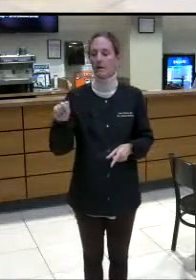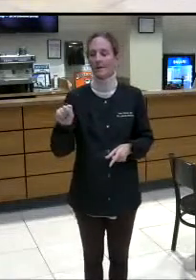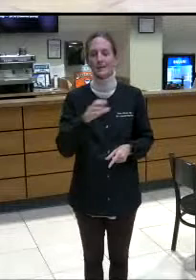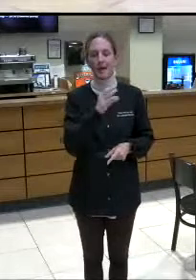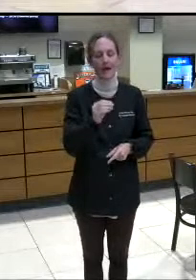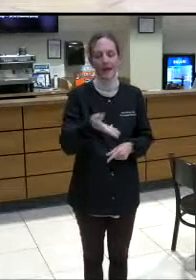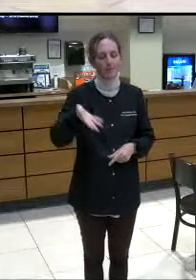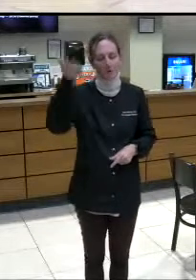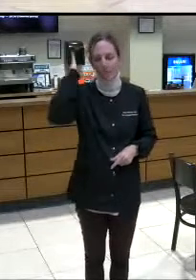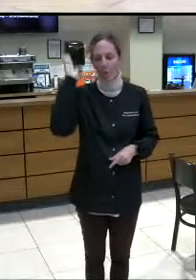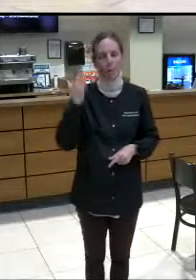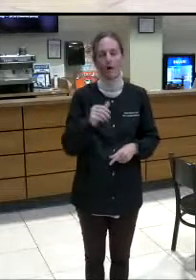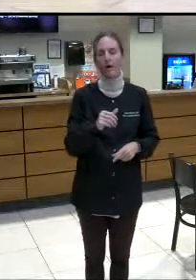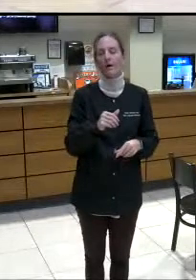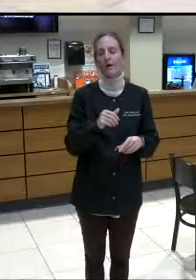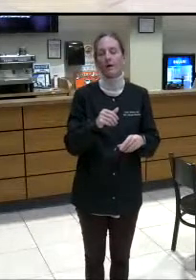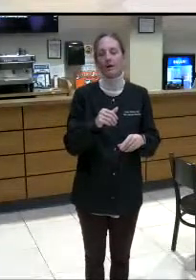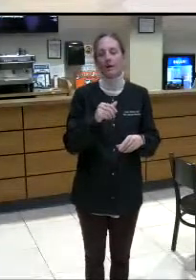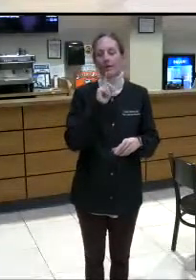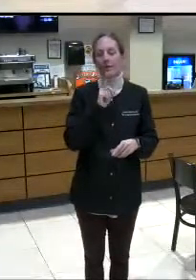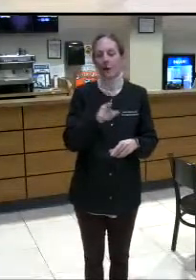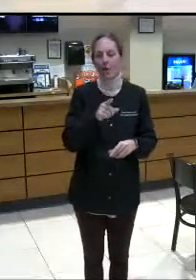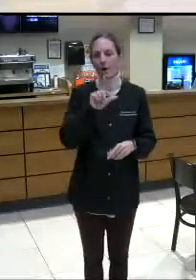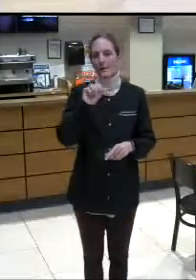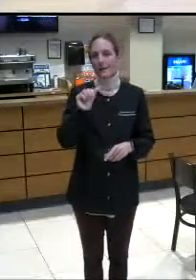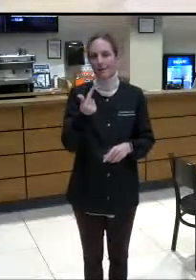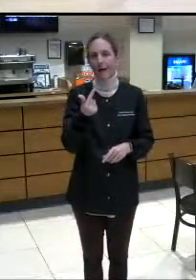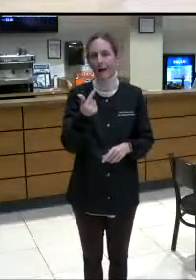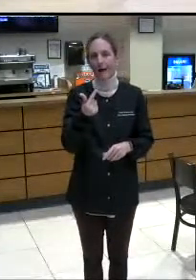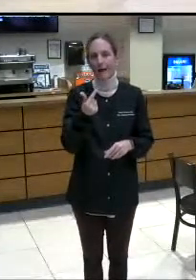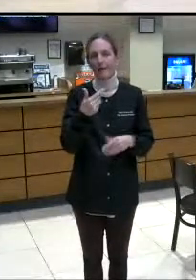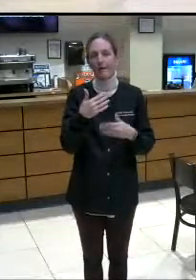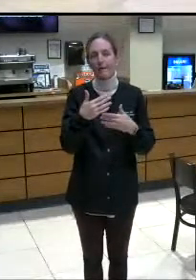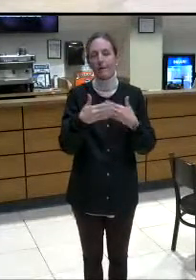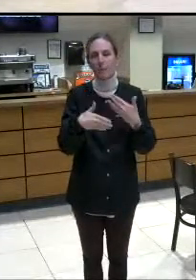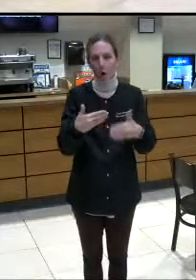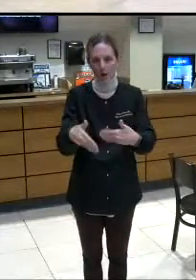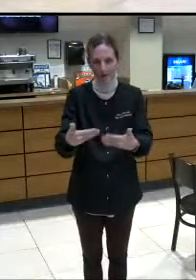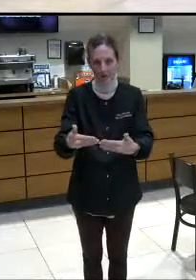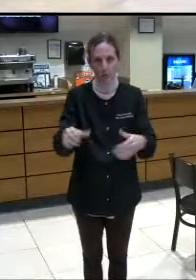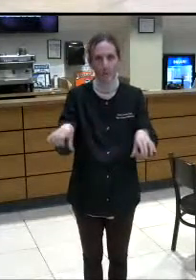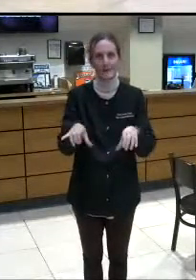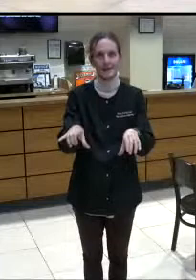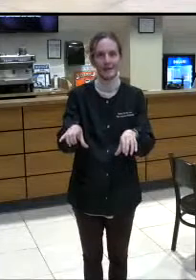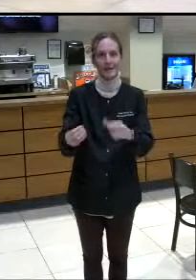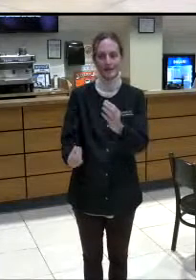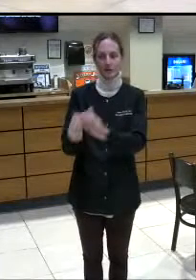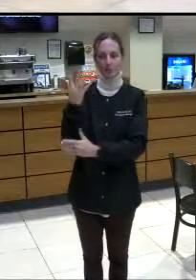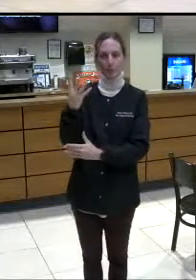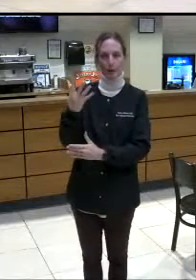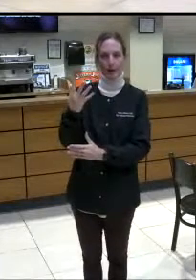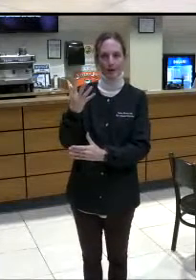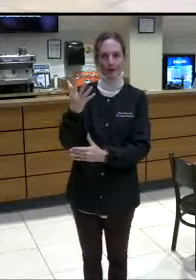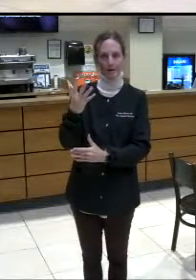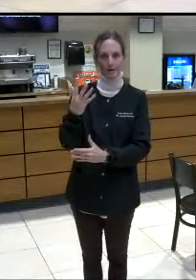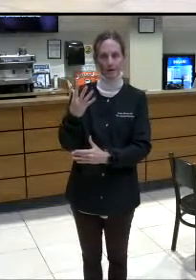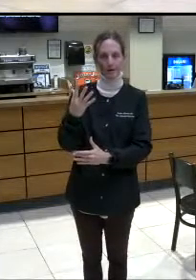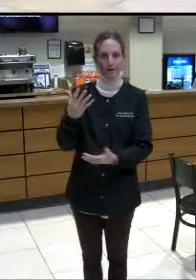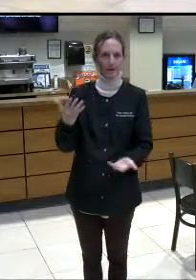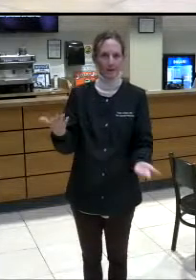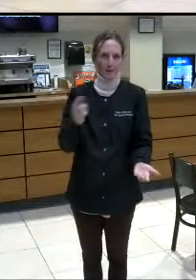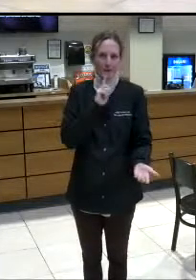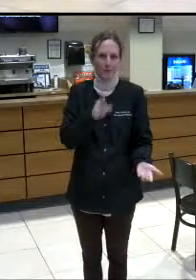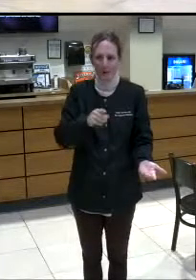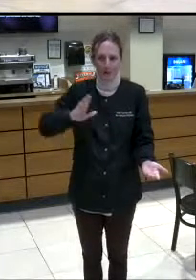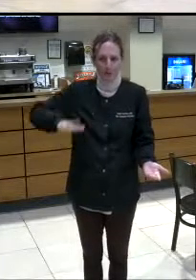it was kind of a lag process because we did it in the spring when it was almost too late to make changes